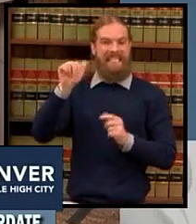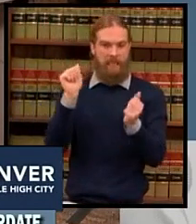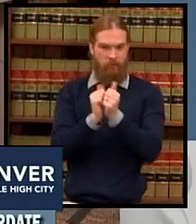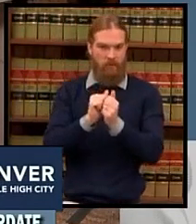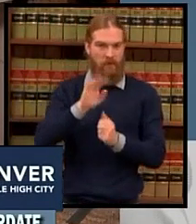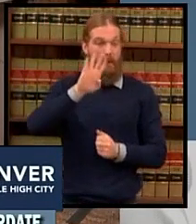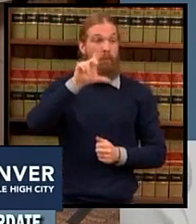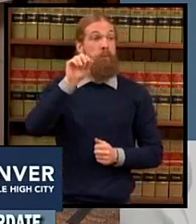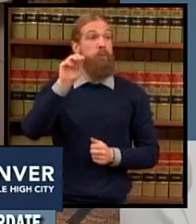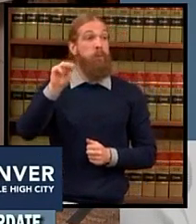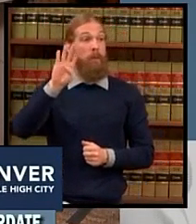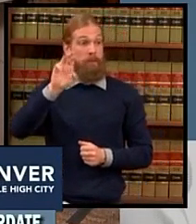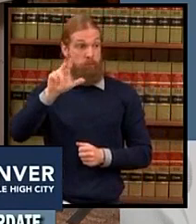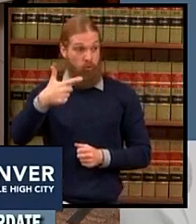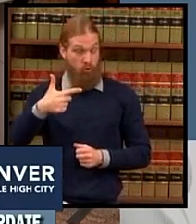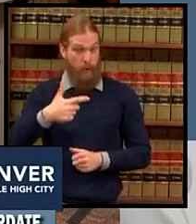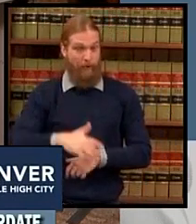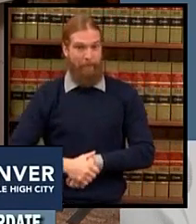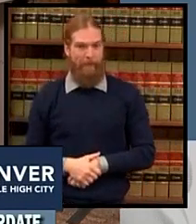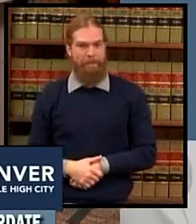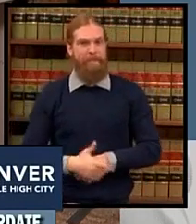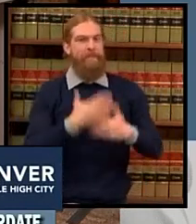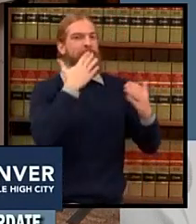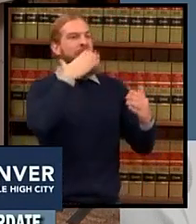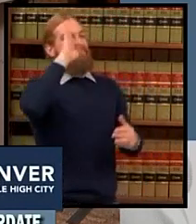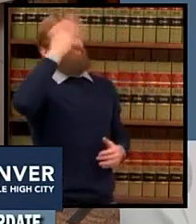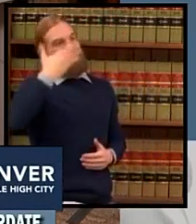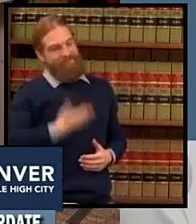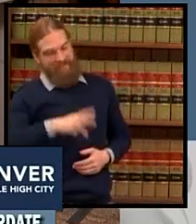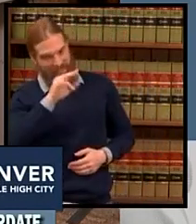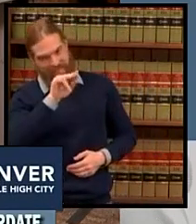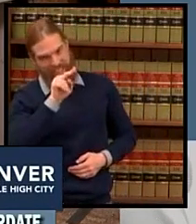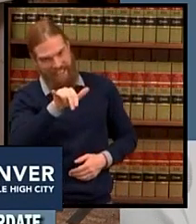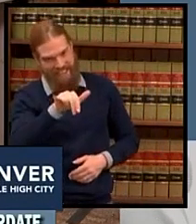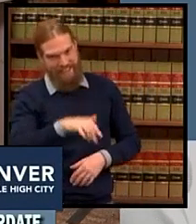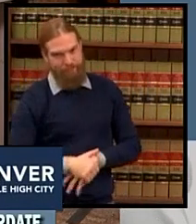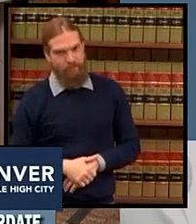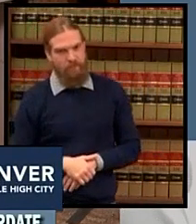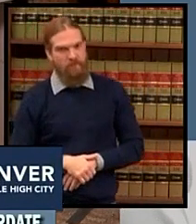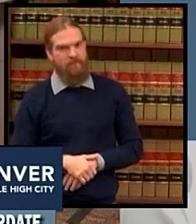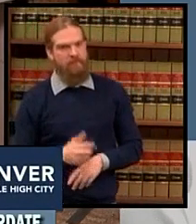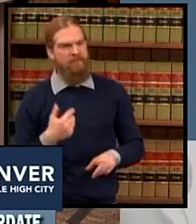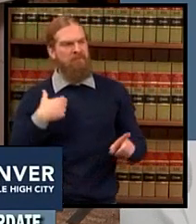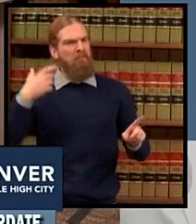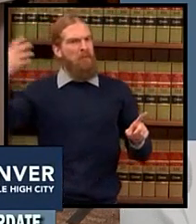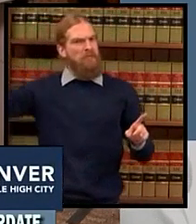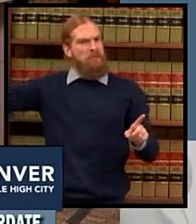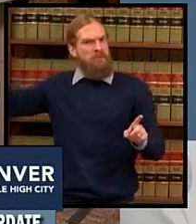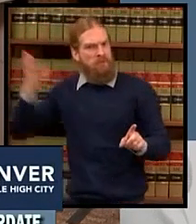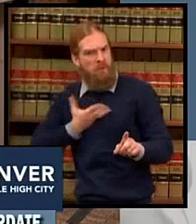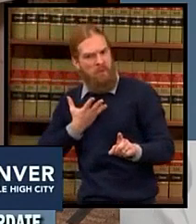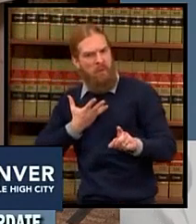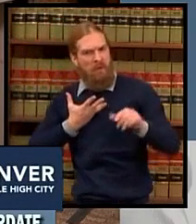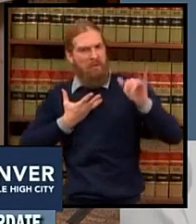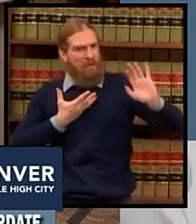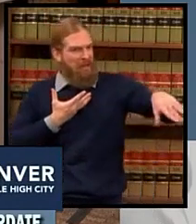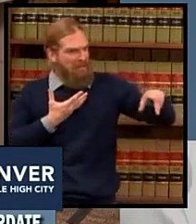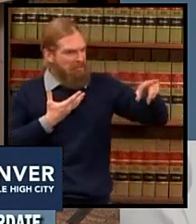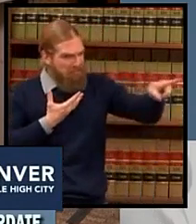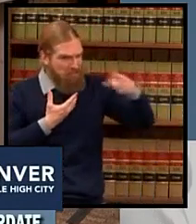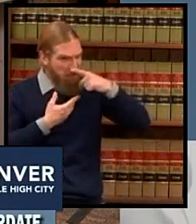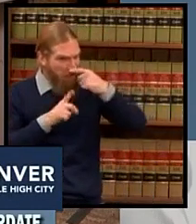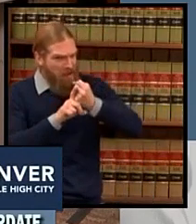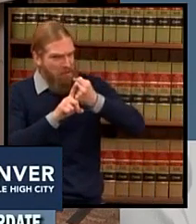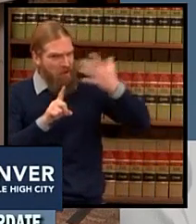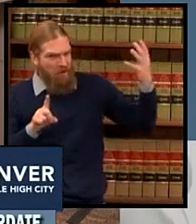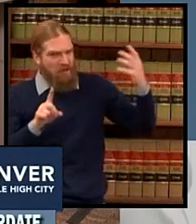Thank you, Teresa. Hello, Mayor. This is Vinny Belchudes at Bloomberg. On COVID, could you expand on the call with Vice President Harris